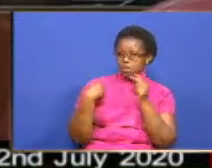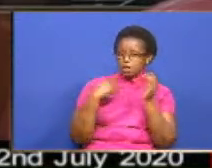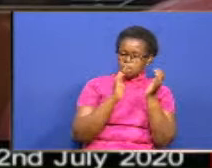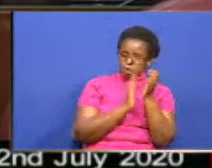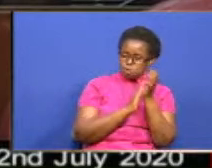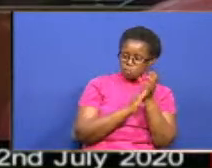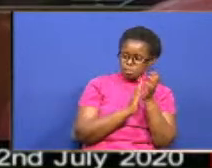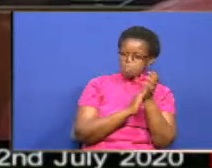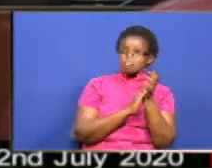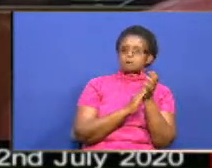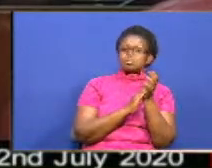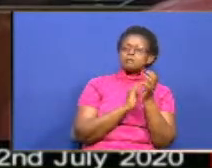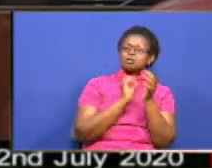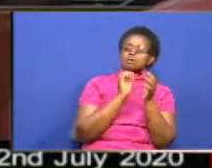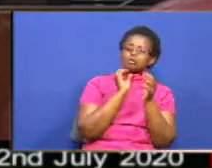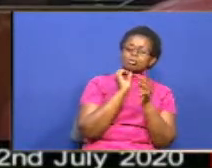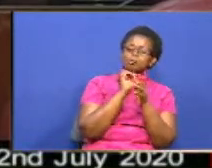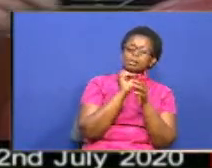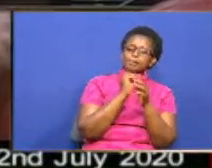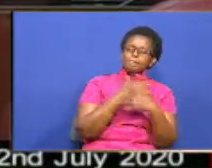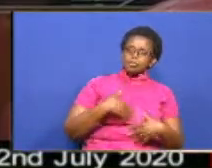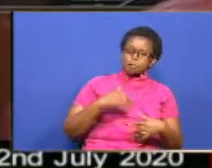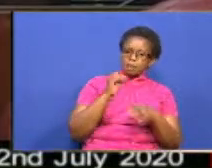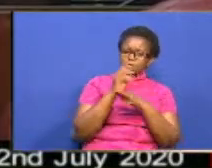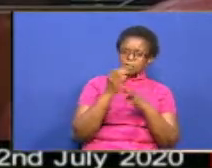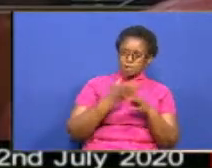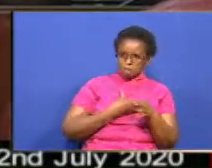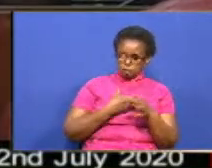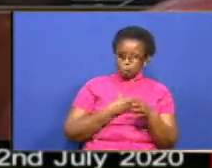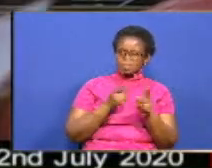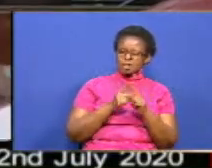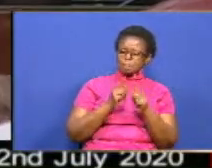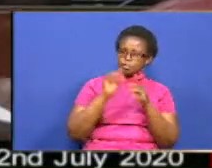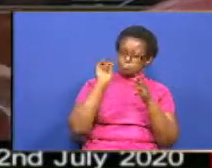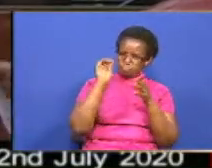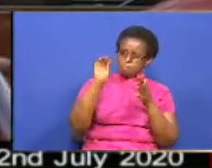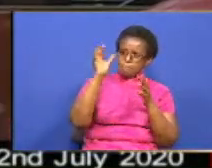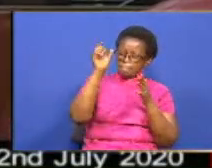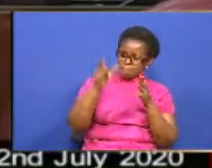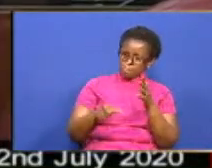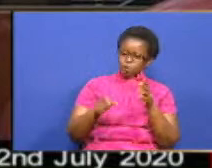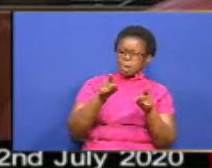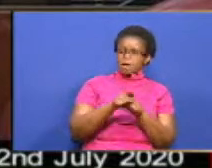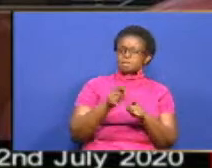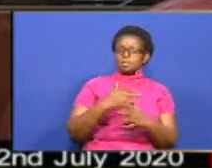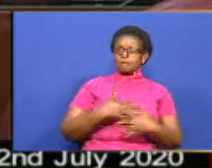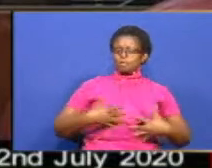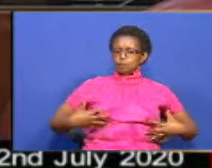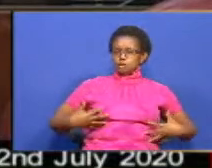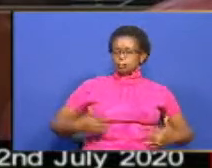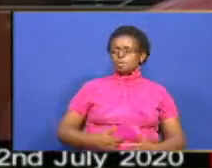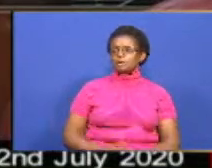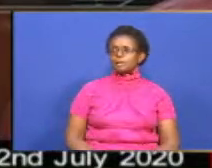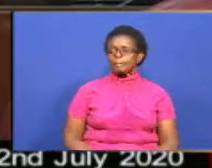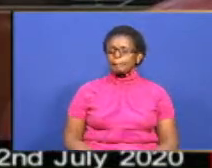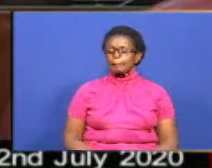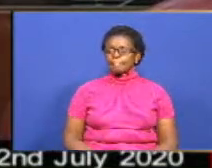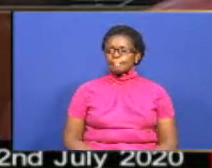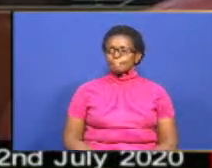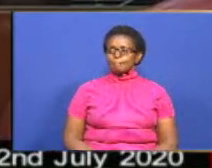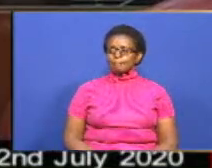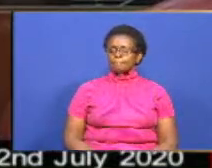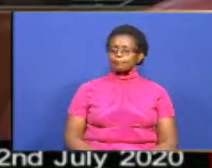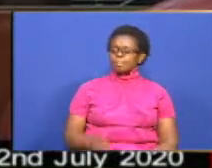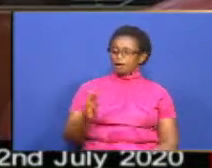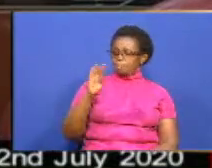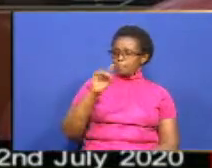Council, to also designate a person as a refugee. Madam Speaker, the bill